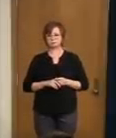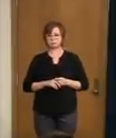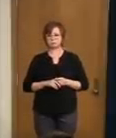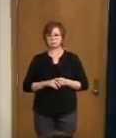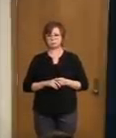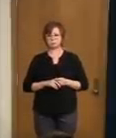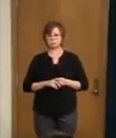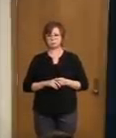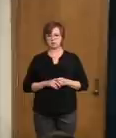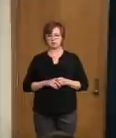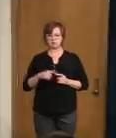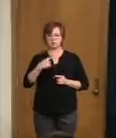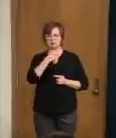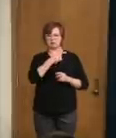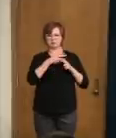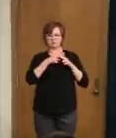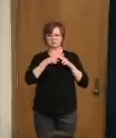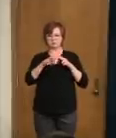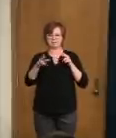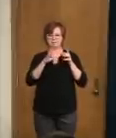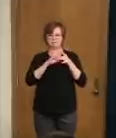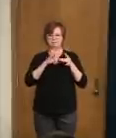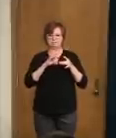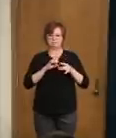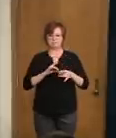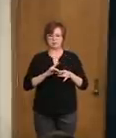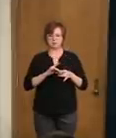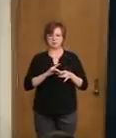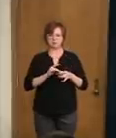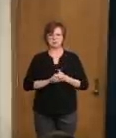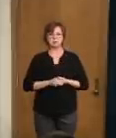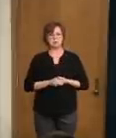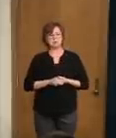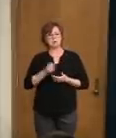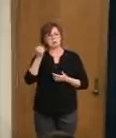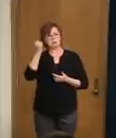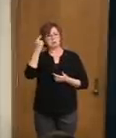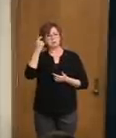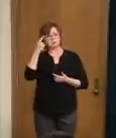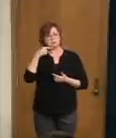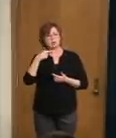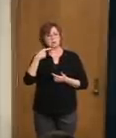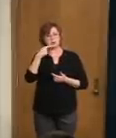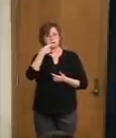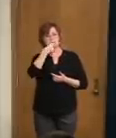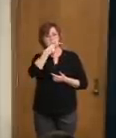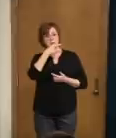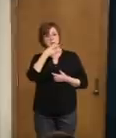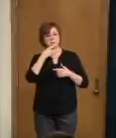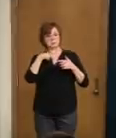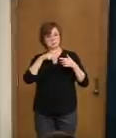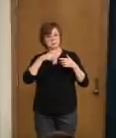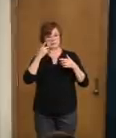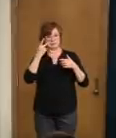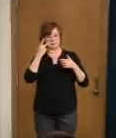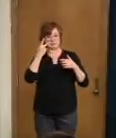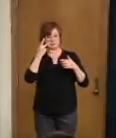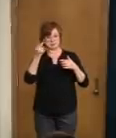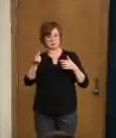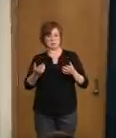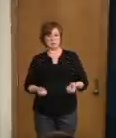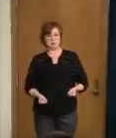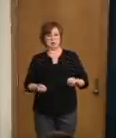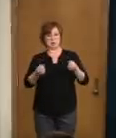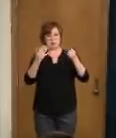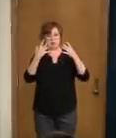I'm not going to spend a lot of time on this, but certainly, when we look at exposures, over the time we've seen a lot of, so